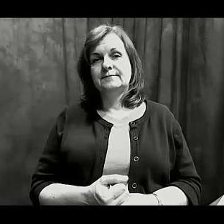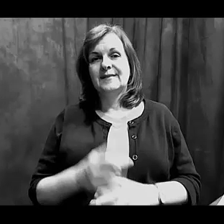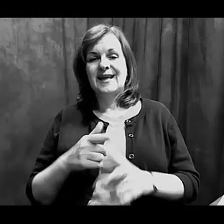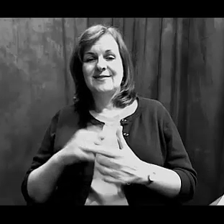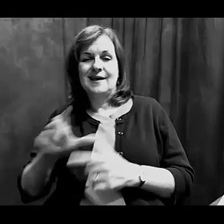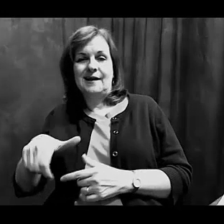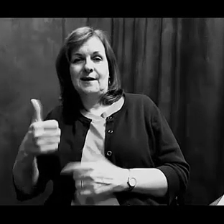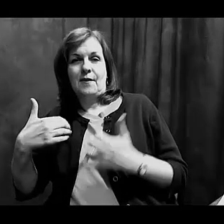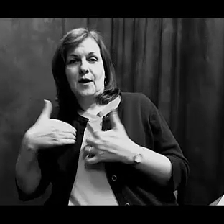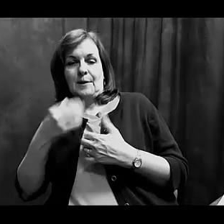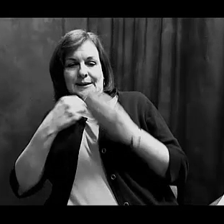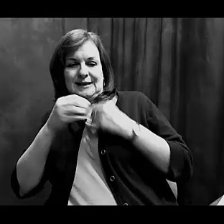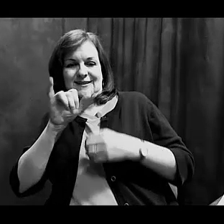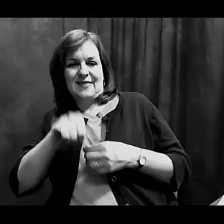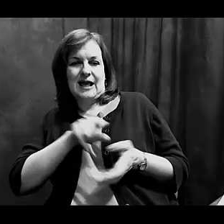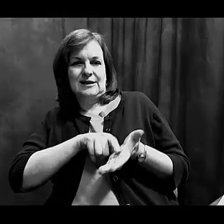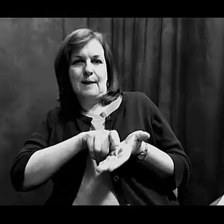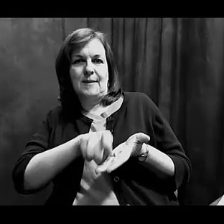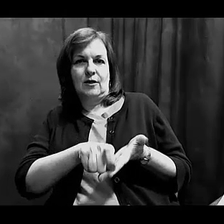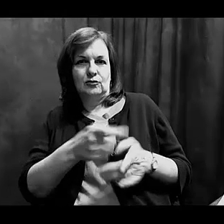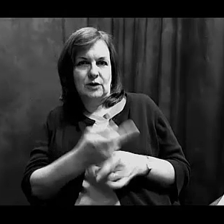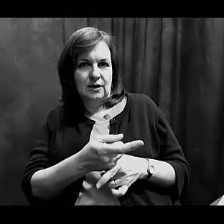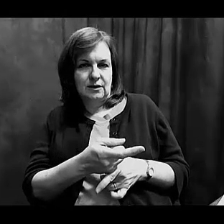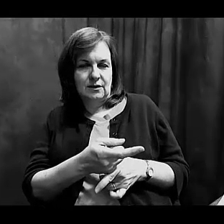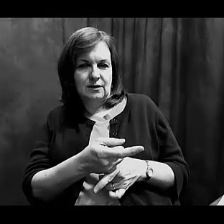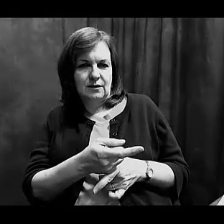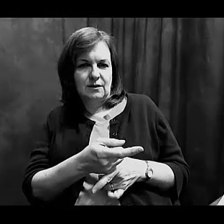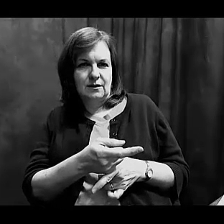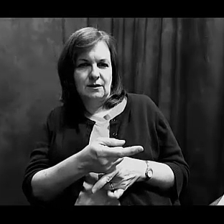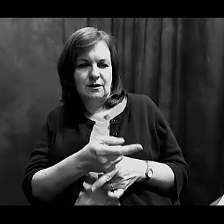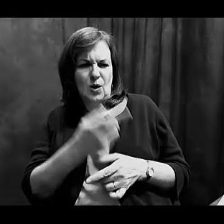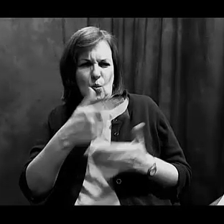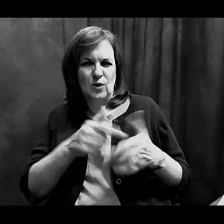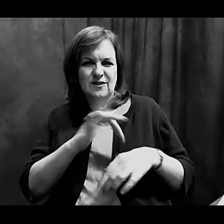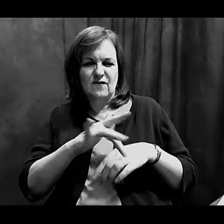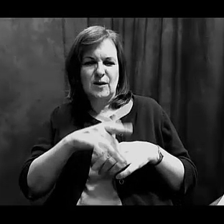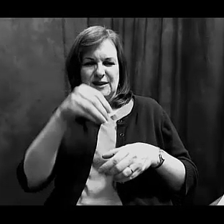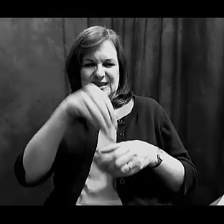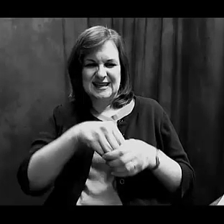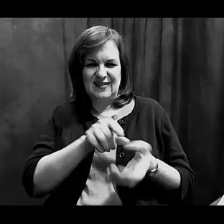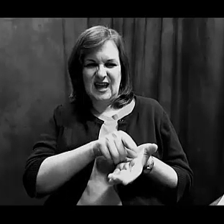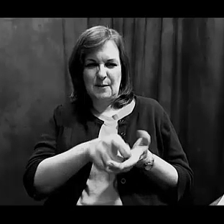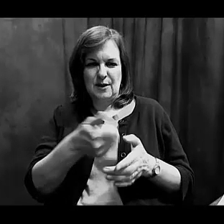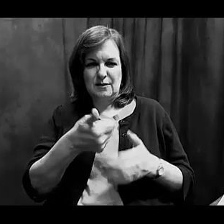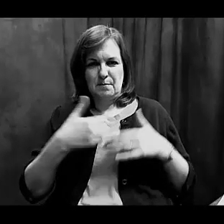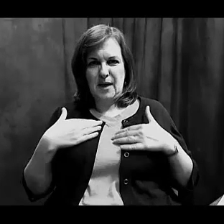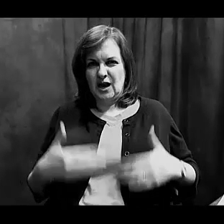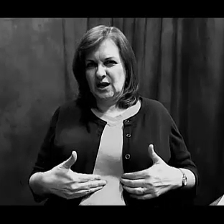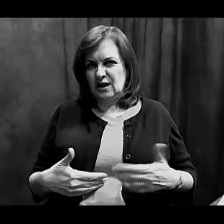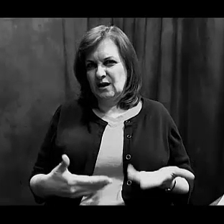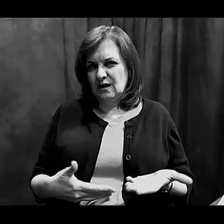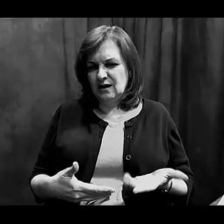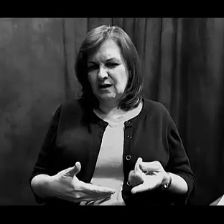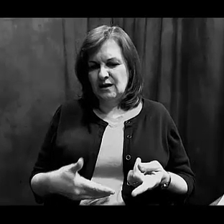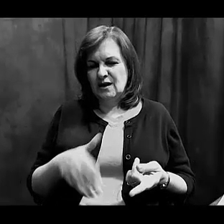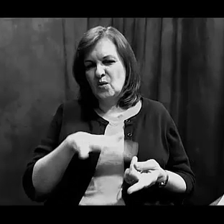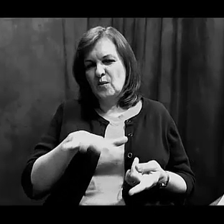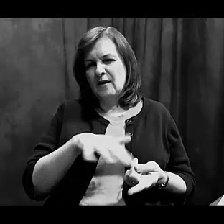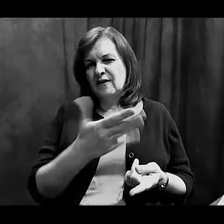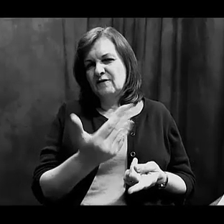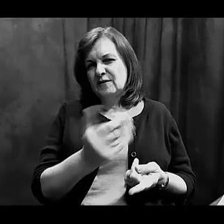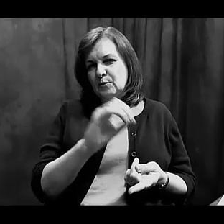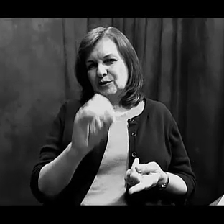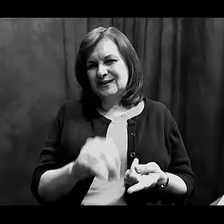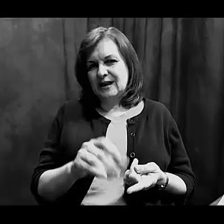So, but then something eats the caterpillar, right? Well, what's available in the caterpillar? Only